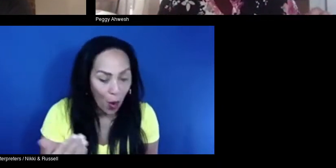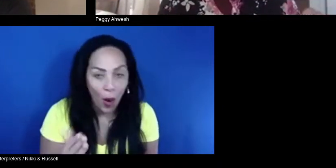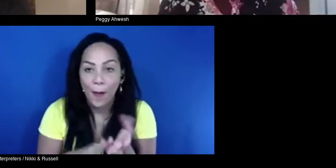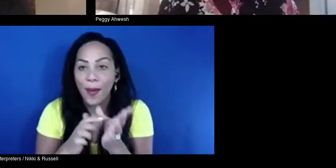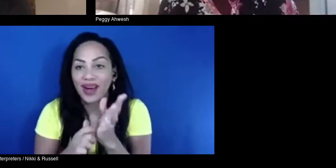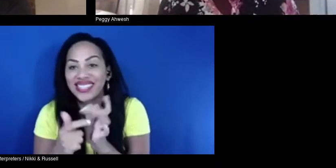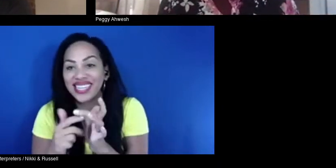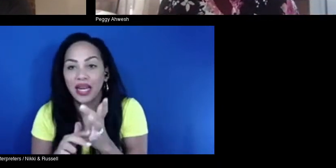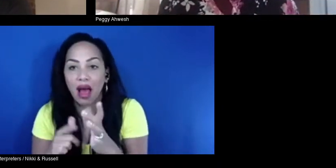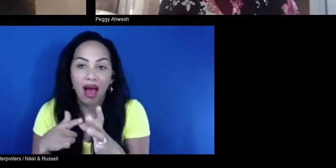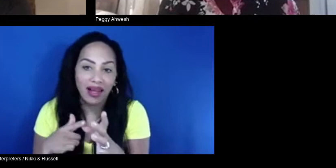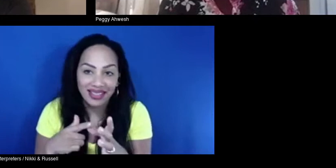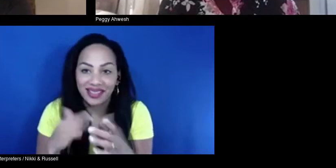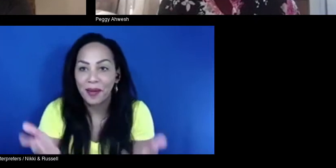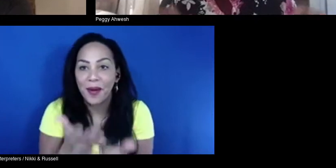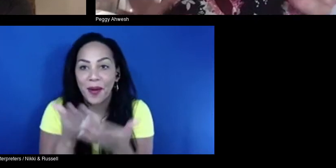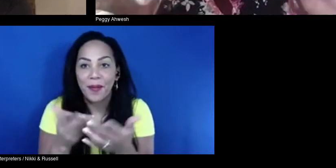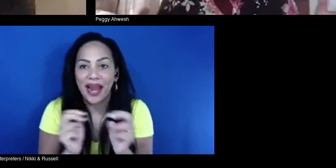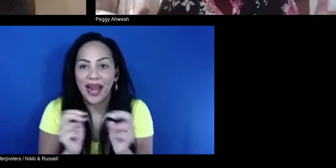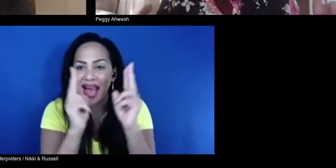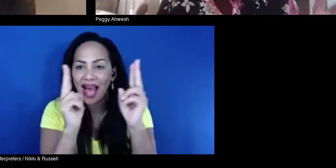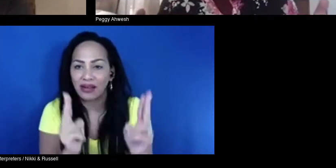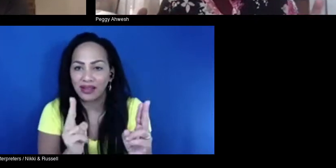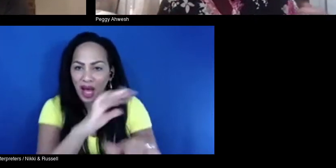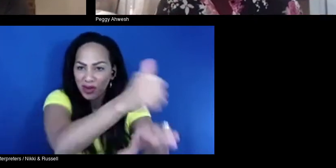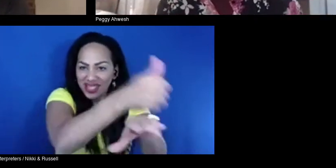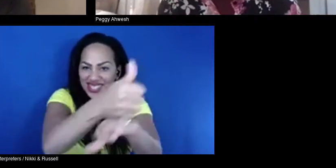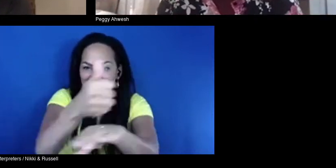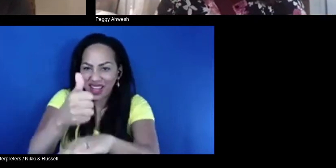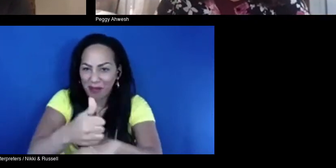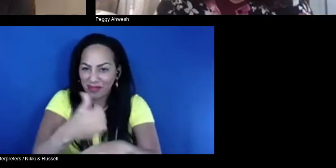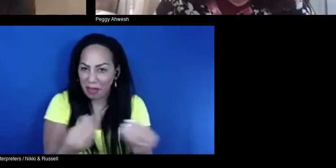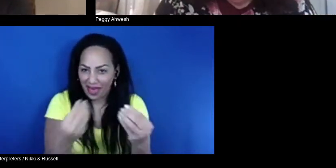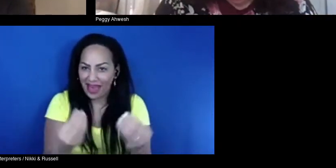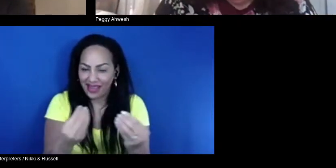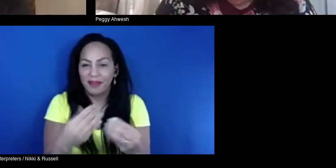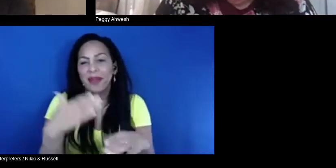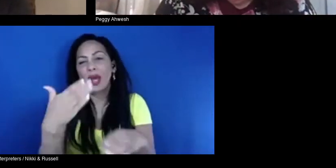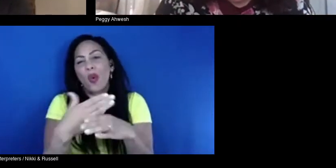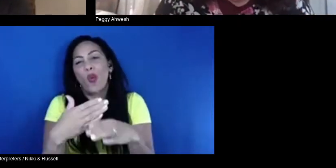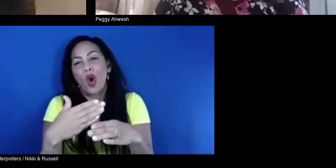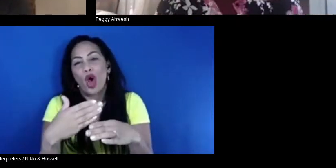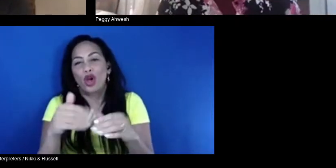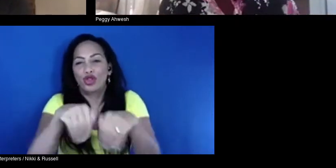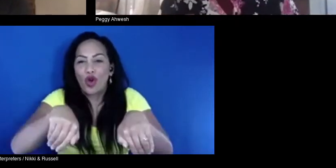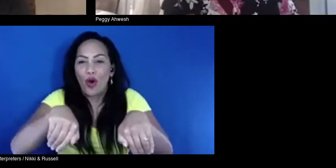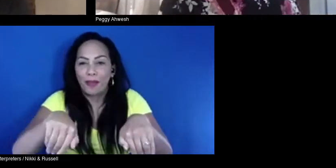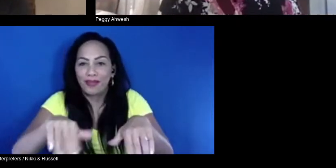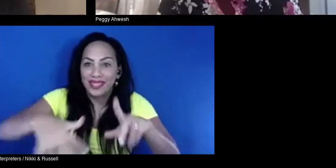like kind of a workshop space where people could perform,